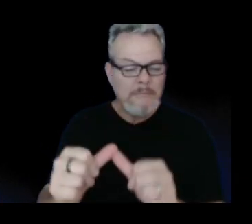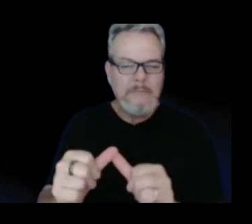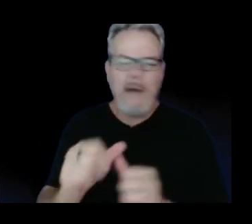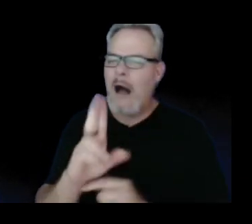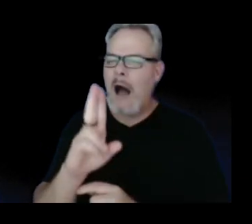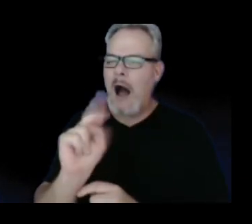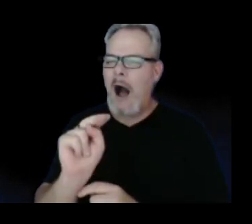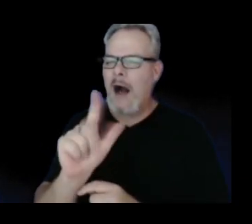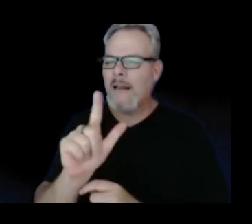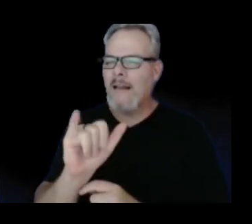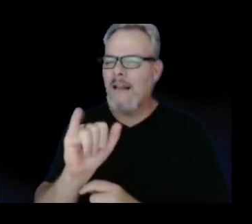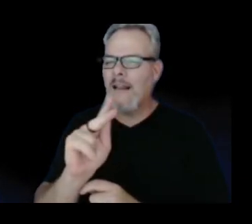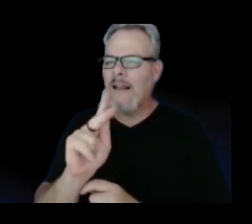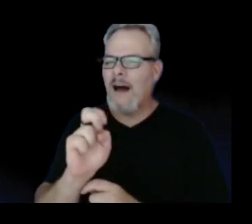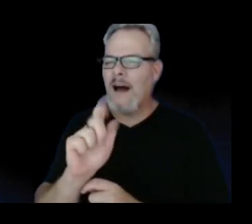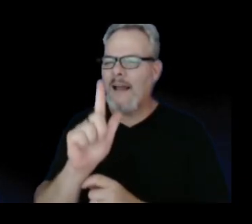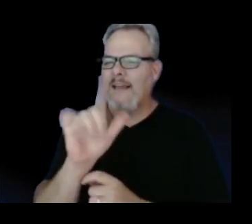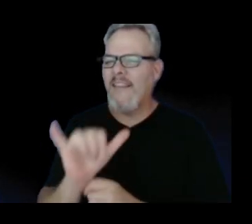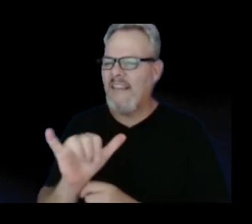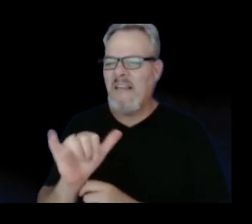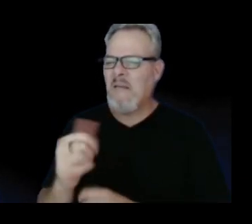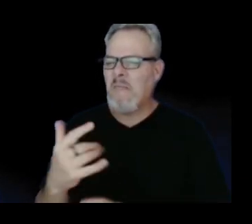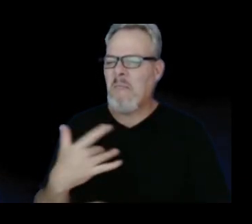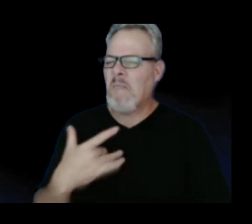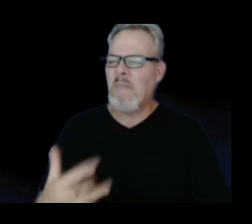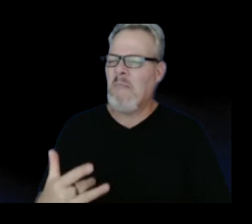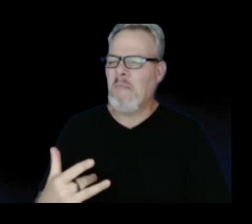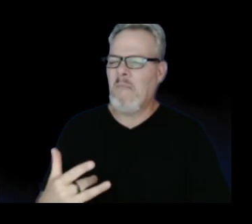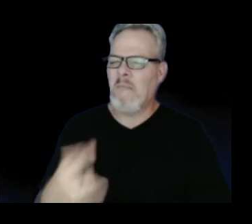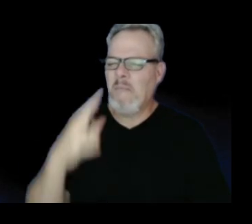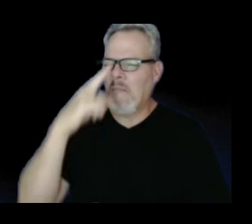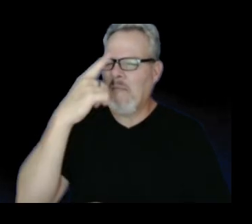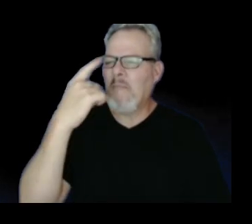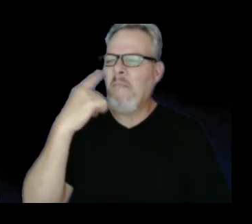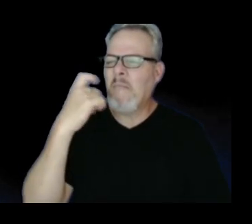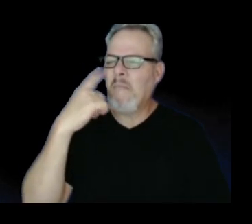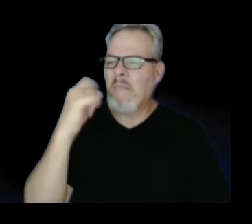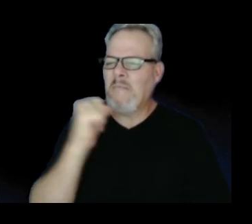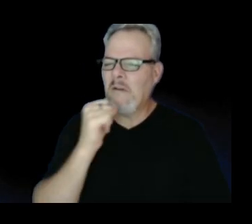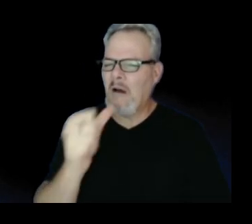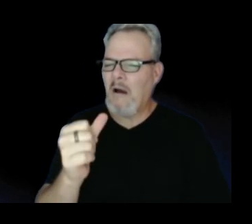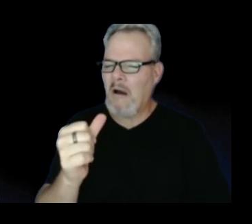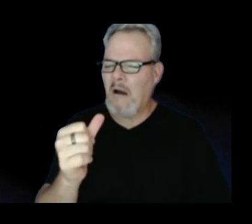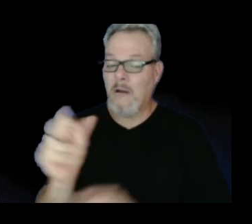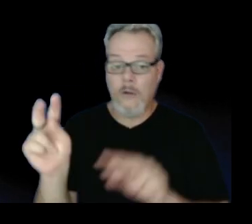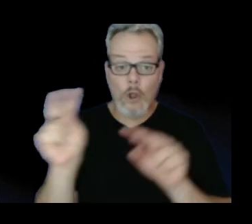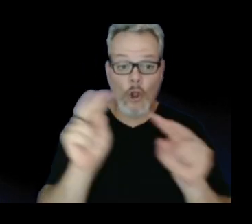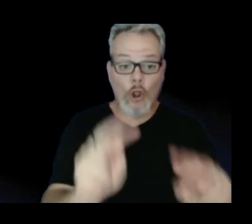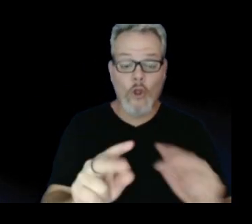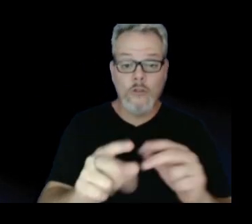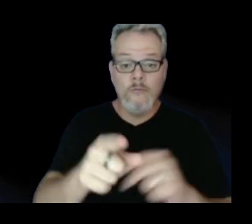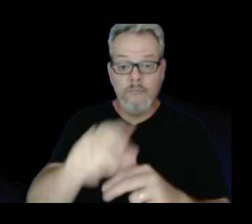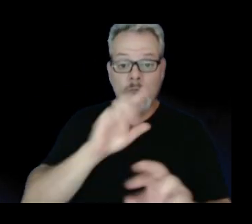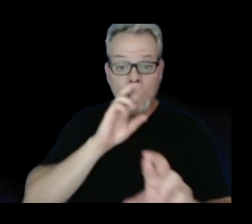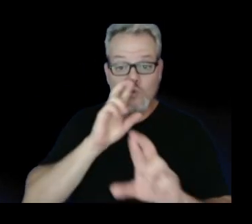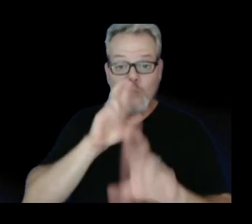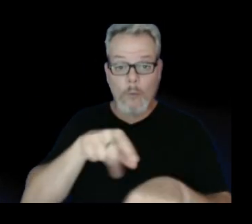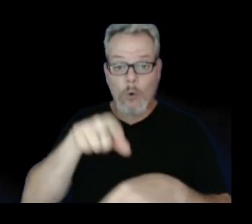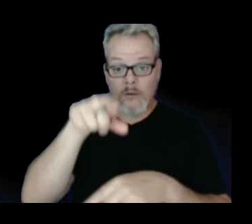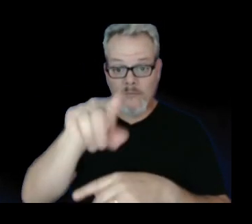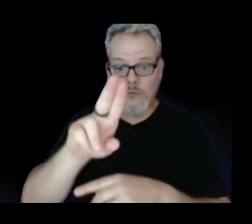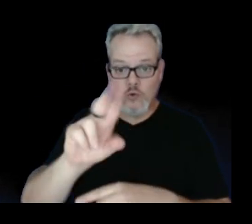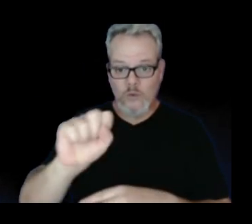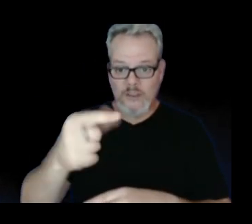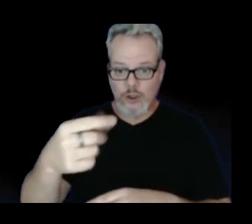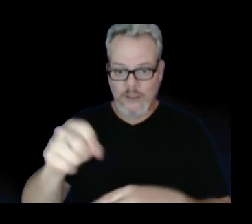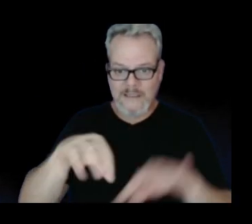And we can look at that with the USGS report here, which describes just that.